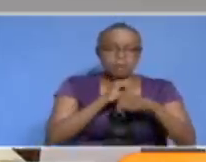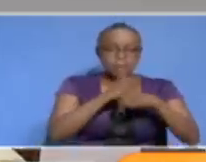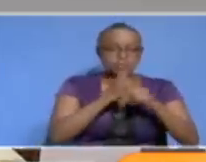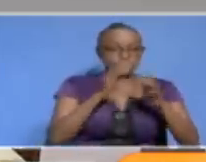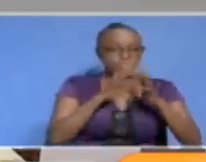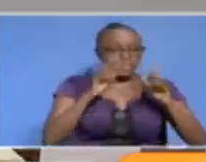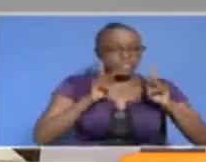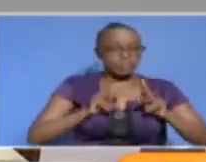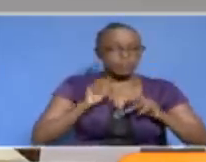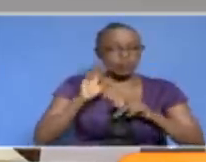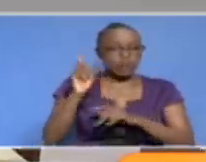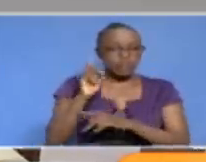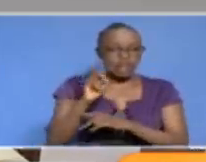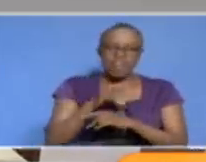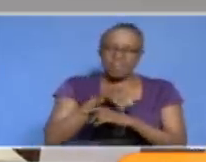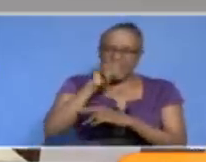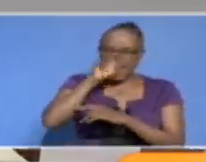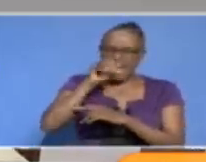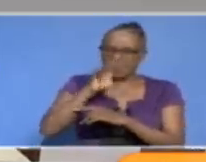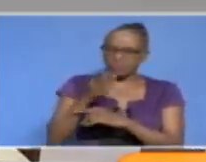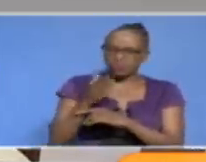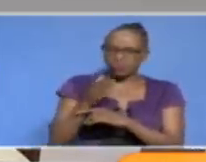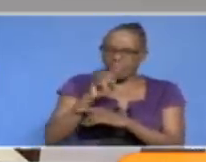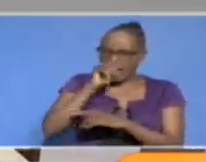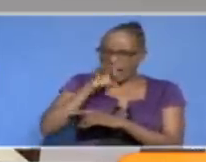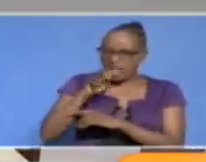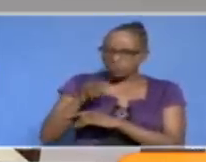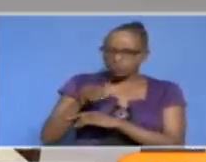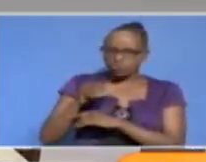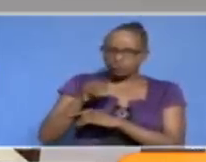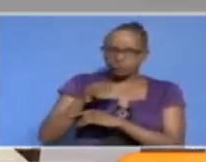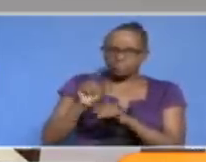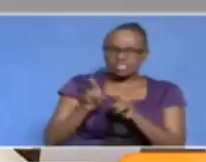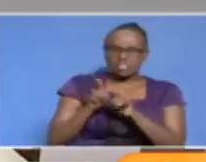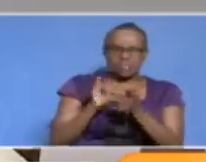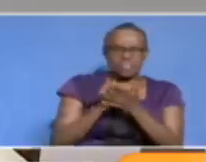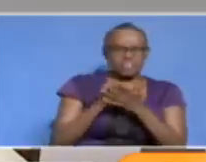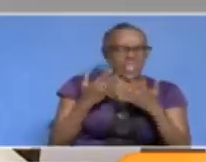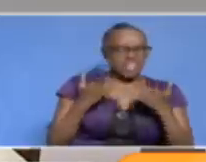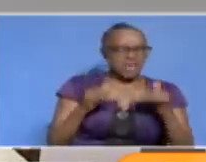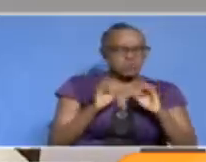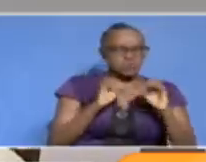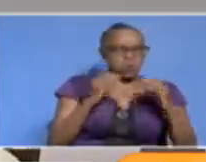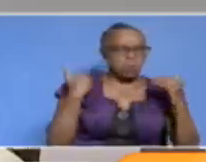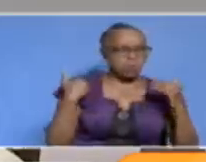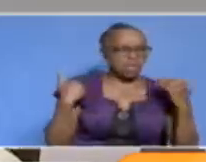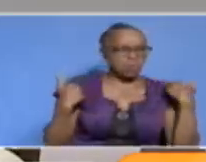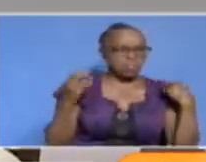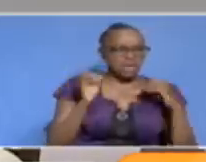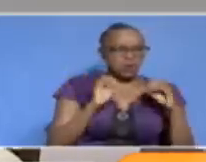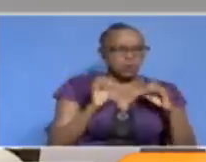people of Nairobi. Kajo bothering hawkers, what do you tell them? They are no longer bothering.